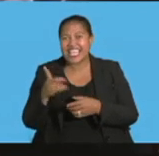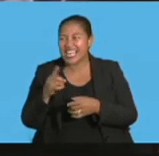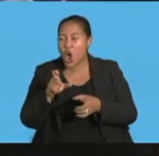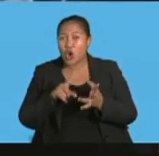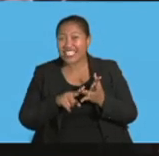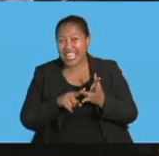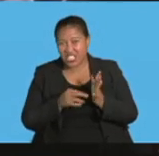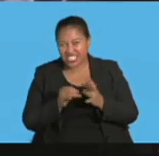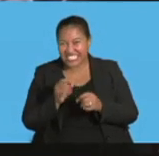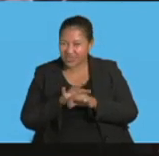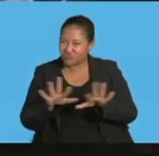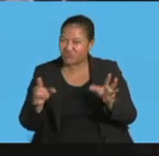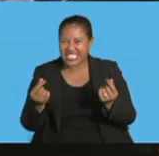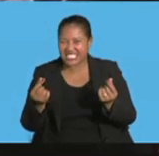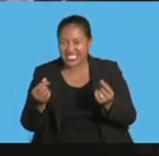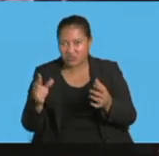human beings.